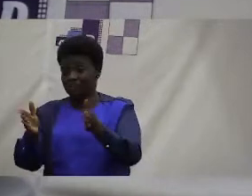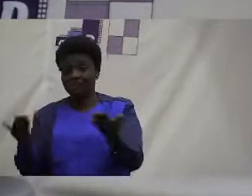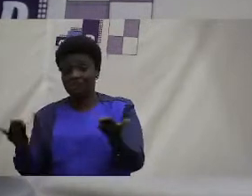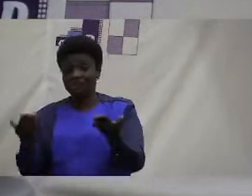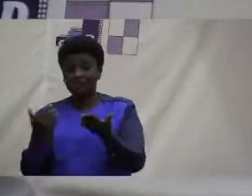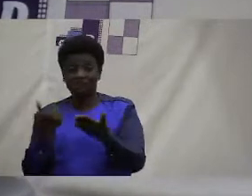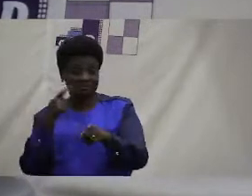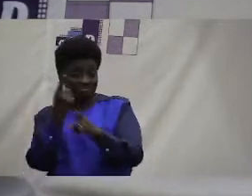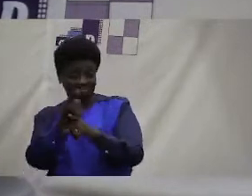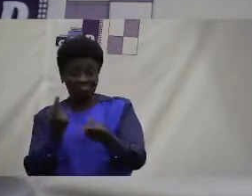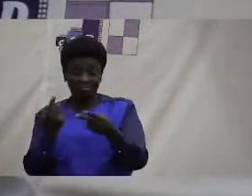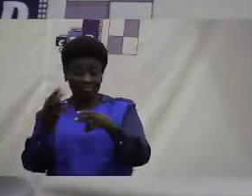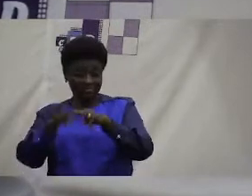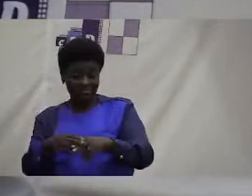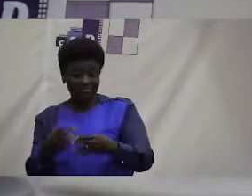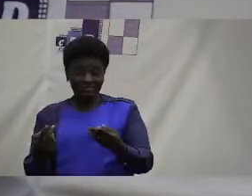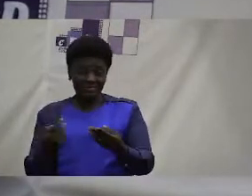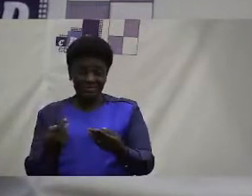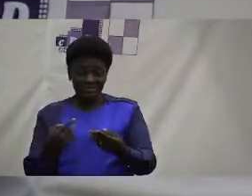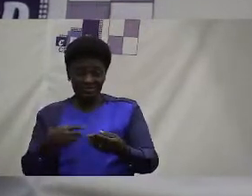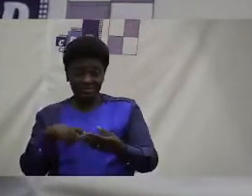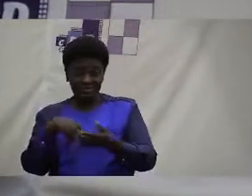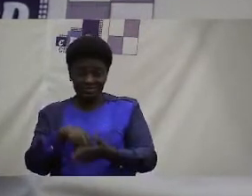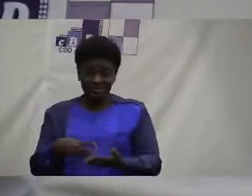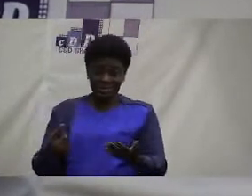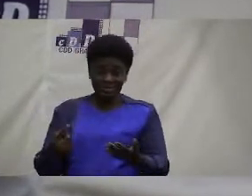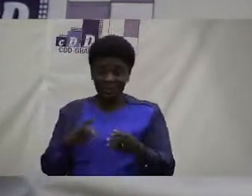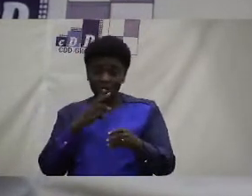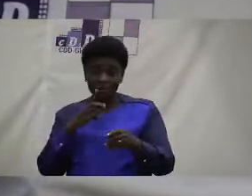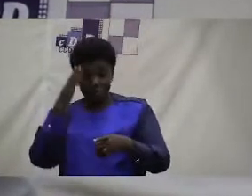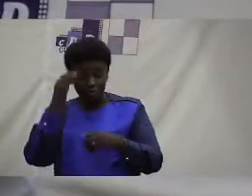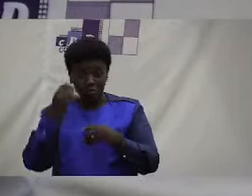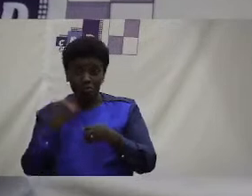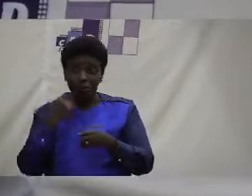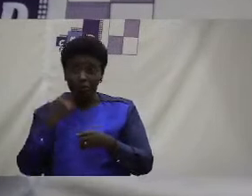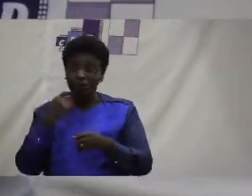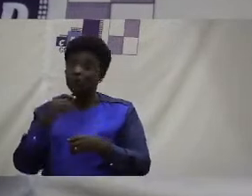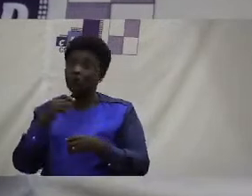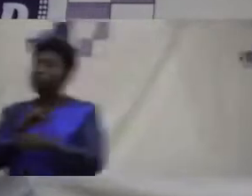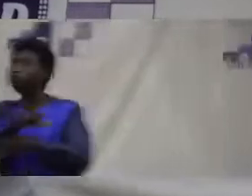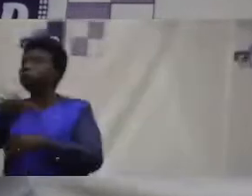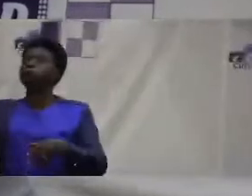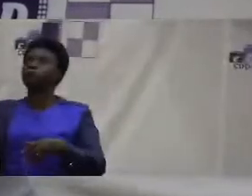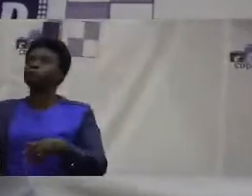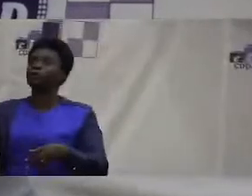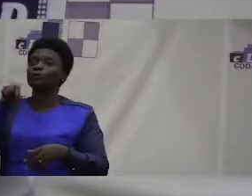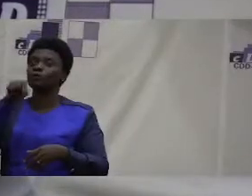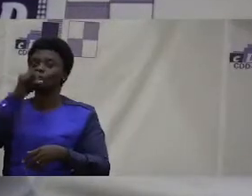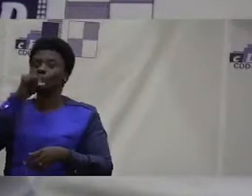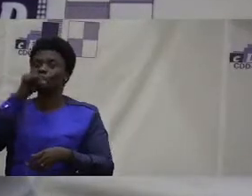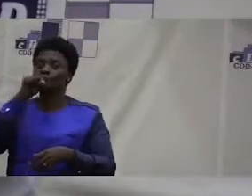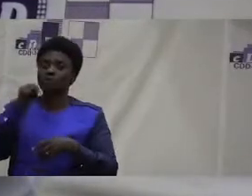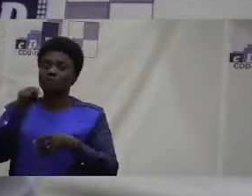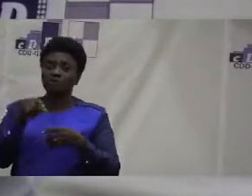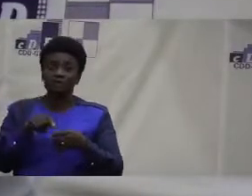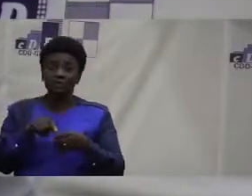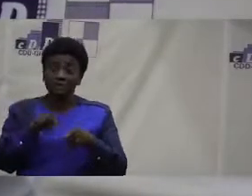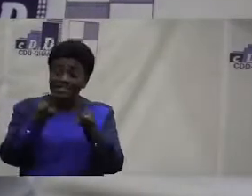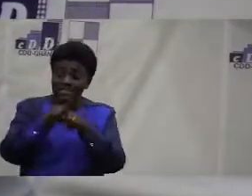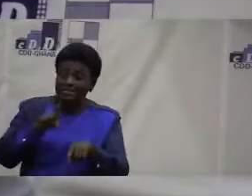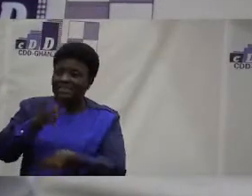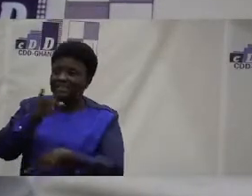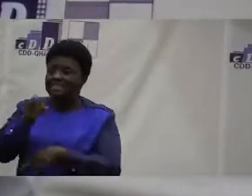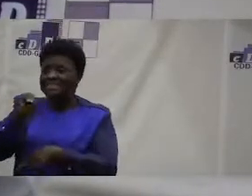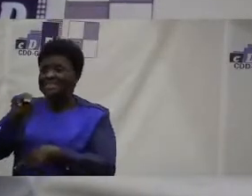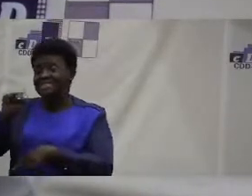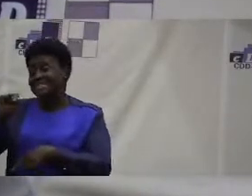sit. It will start on WhatsApp. Before you know, it's on Twitter, it's on Instagram, it's on